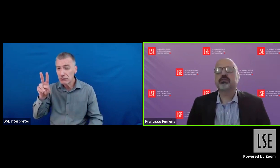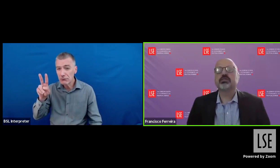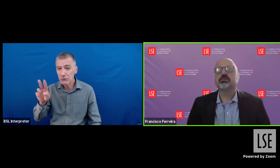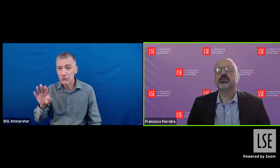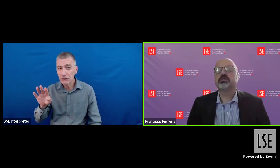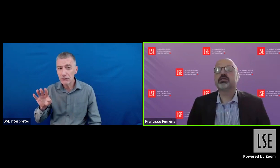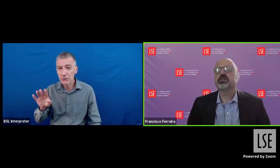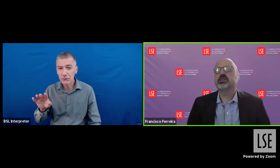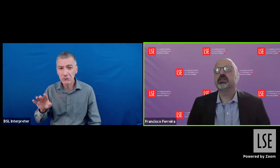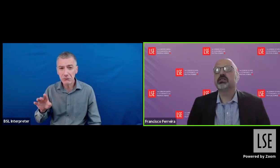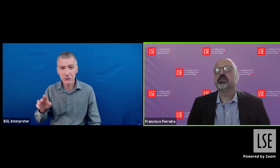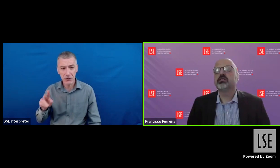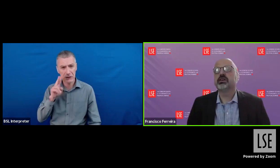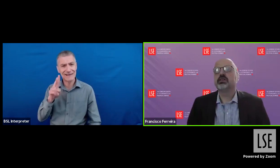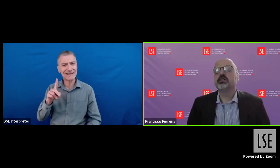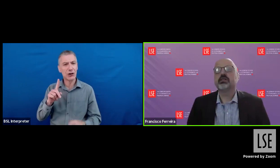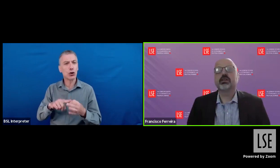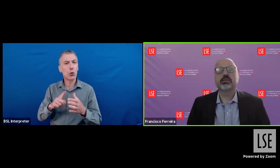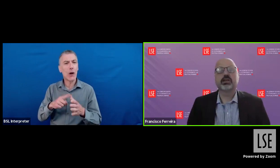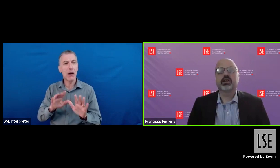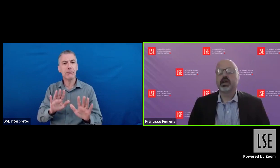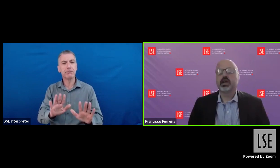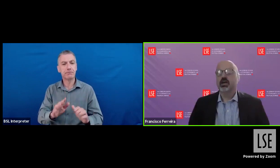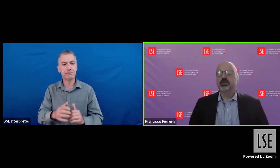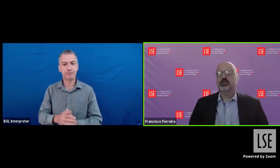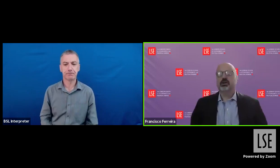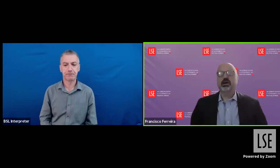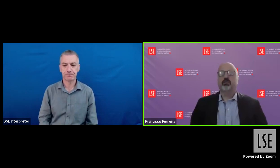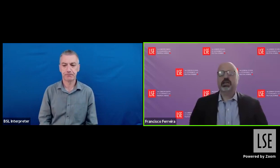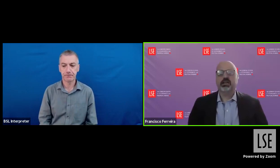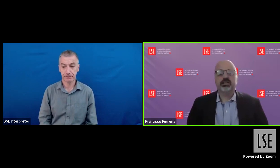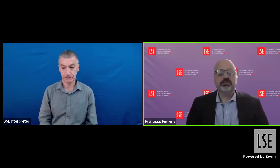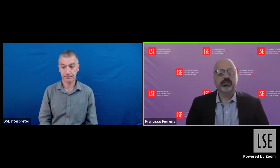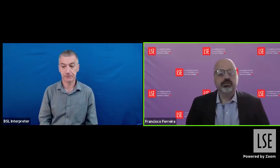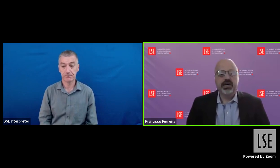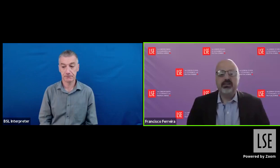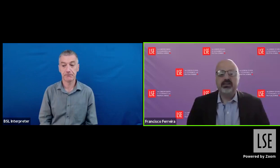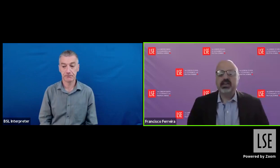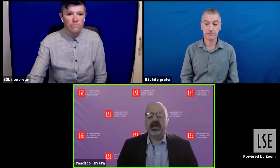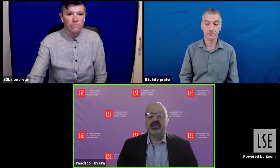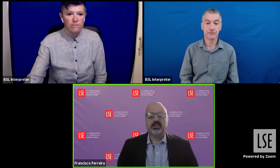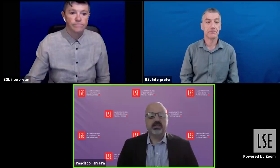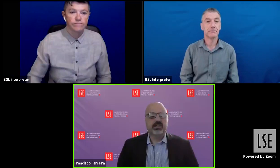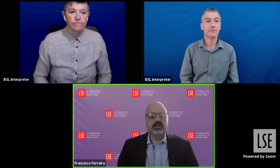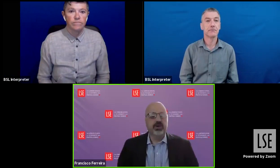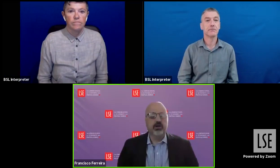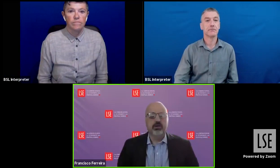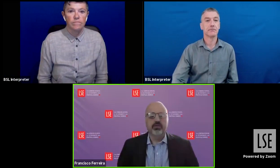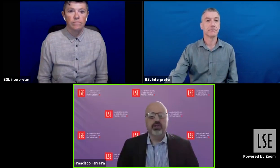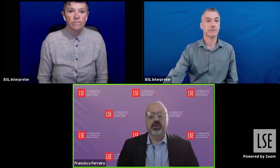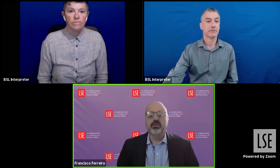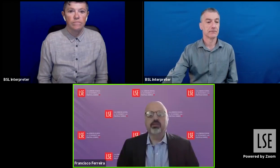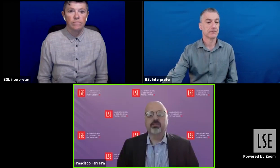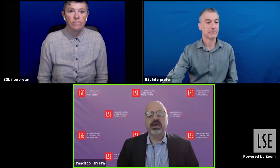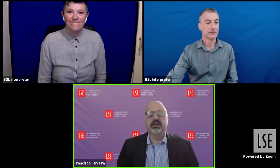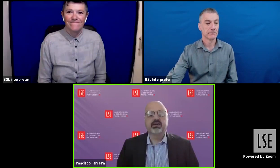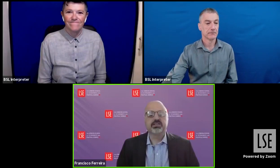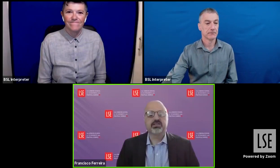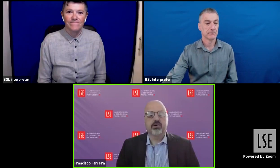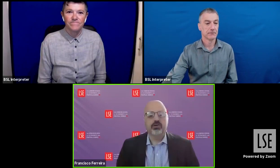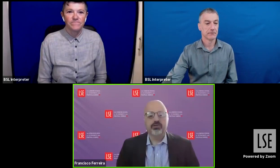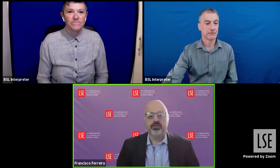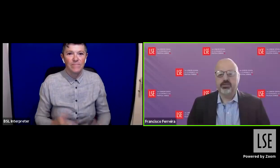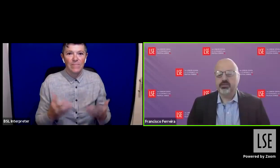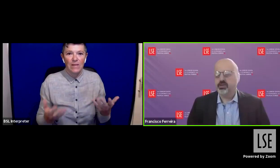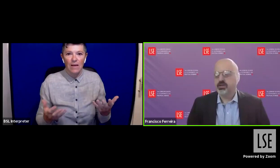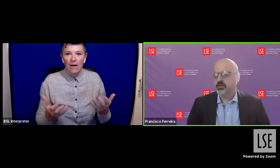For some reason, I'm not seeing the right thing. Okay. So what I'd like to do now is ask the